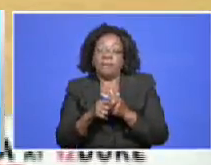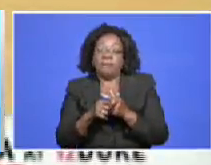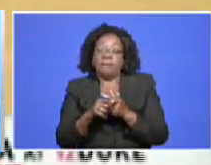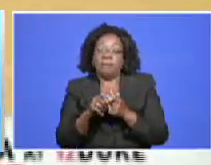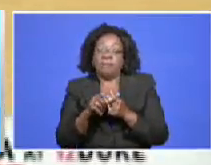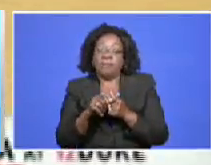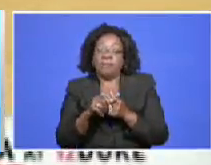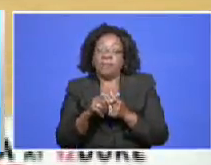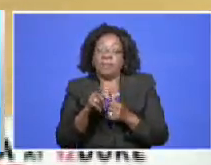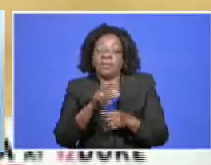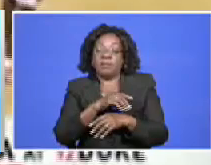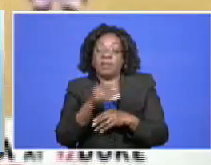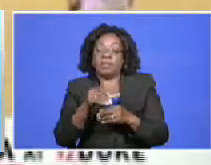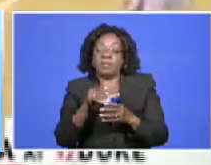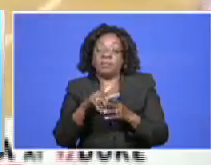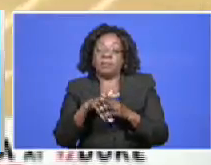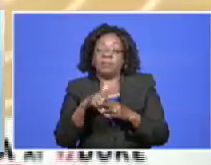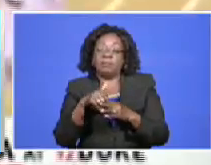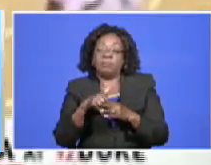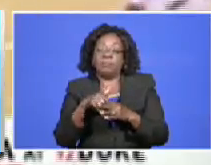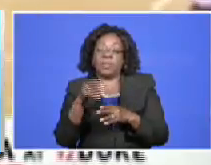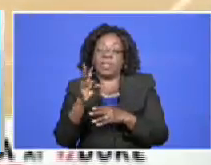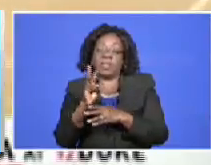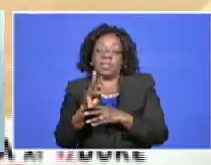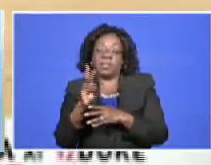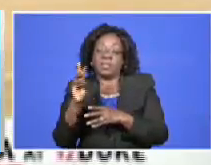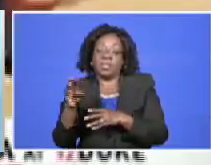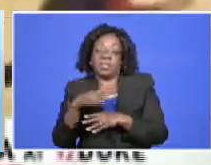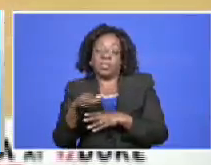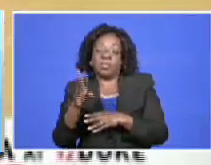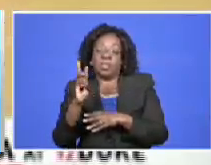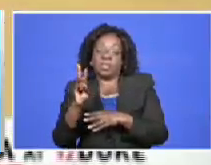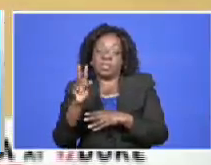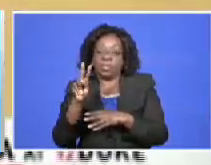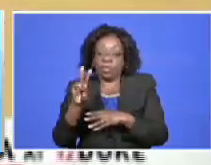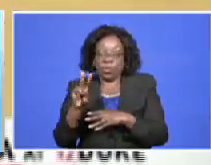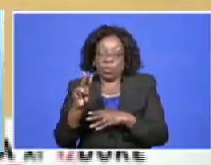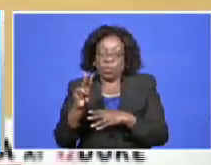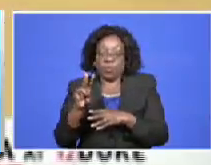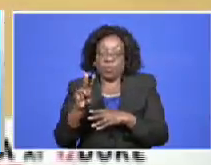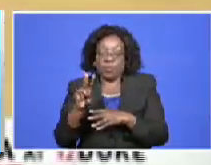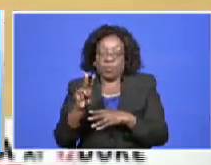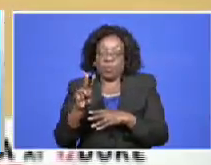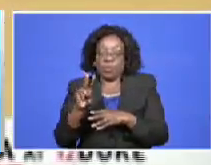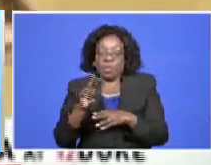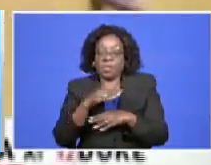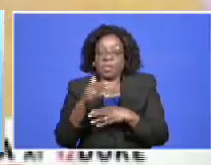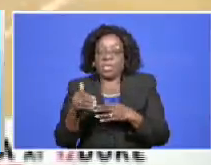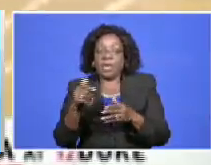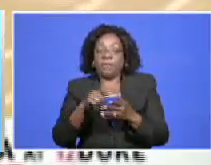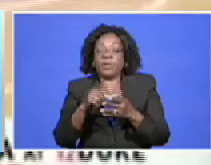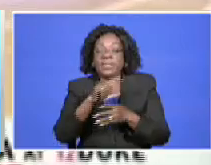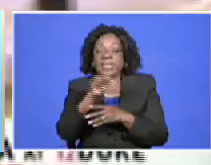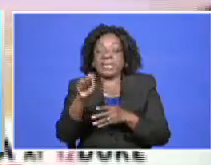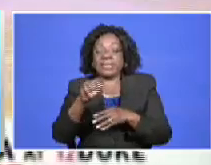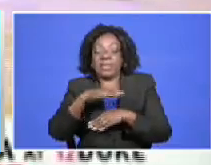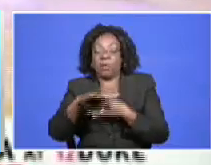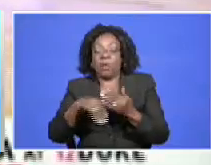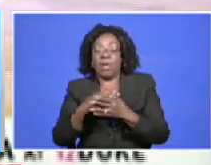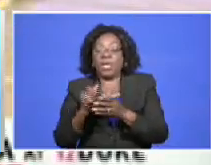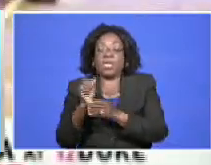tied with Texas before falling to Kansas 66-62. The first half was not kind to Texas at all as they shot